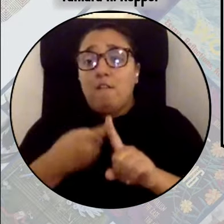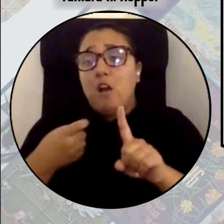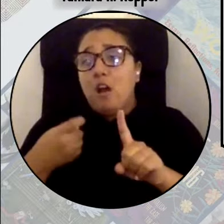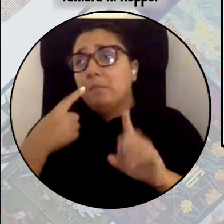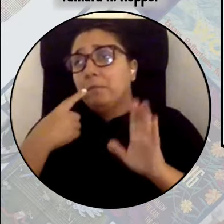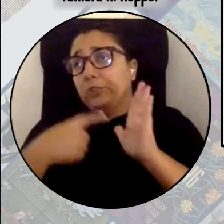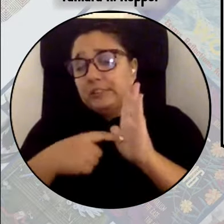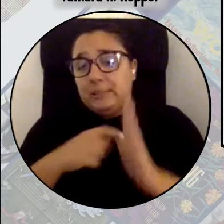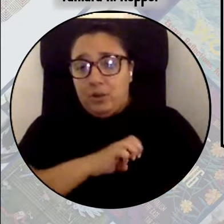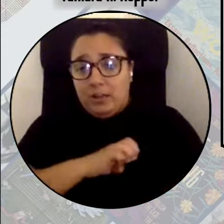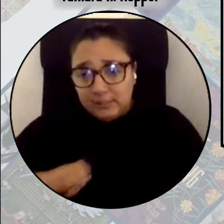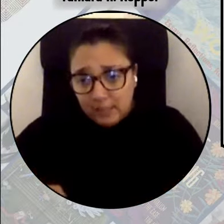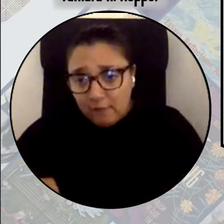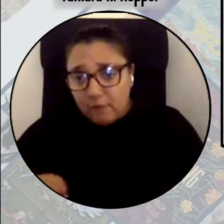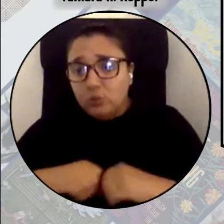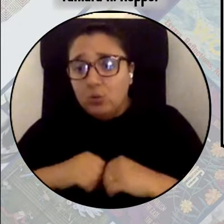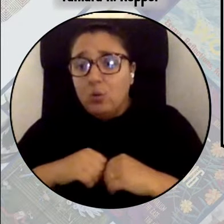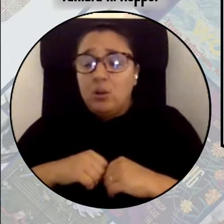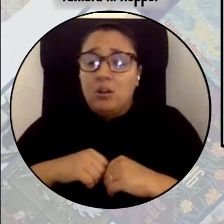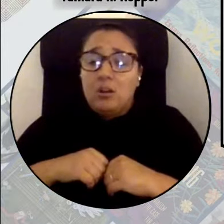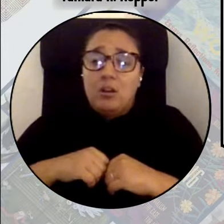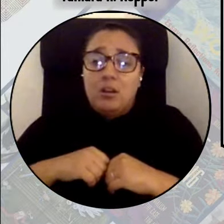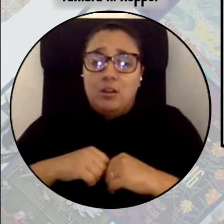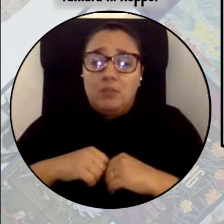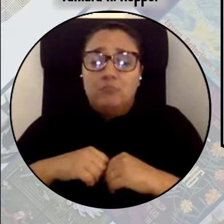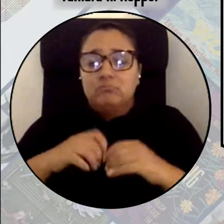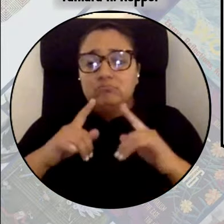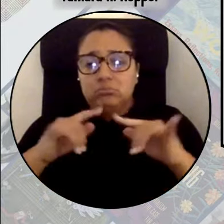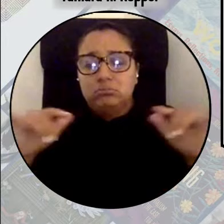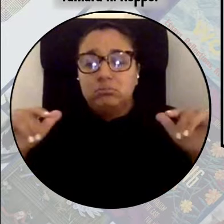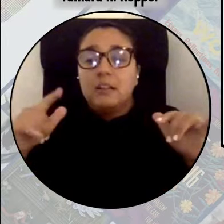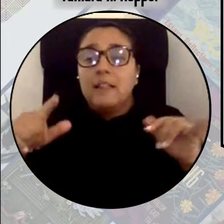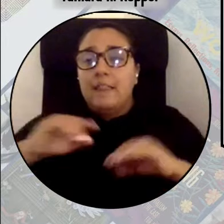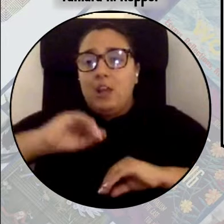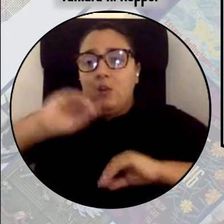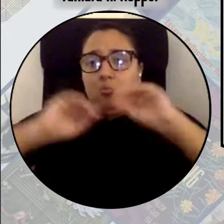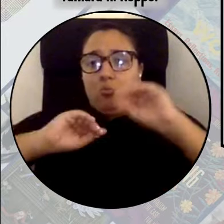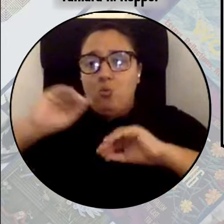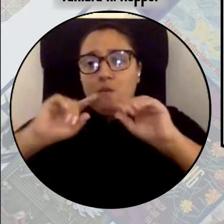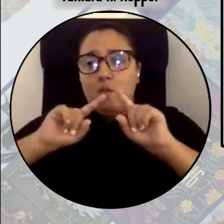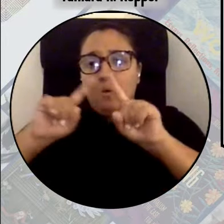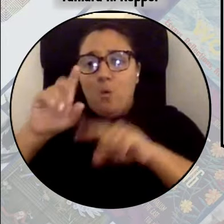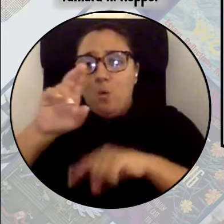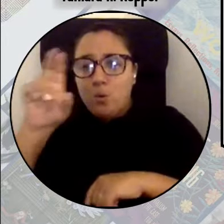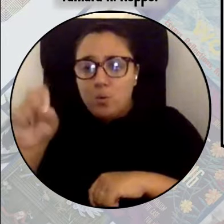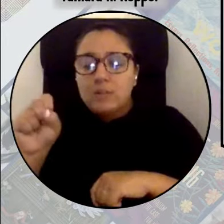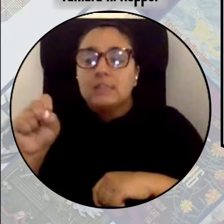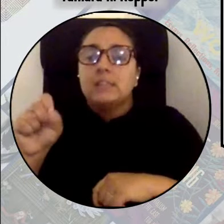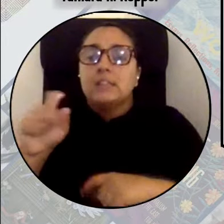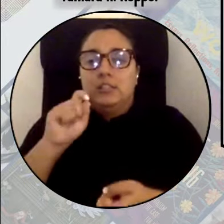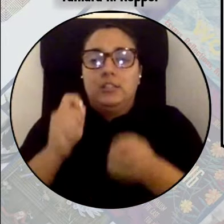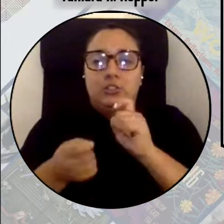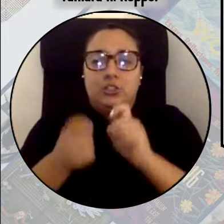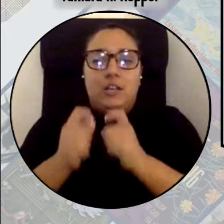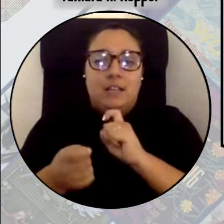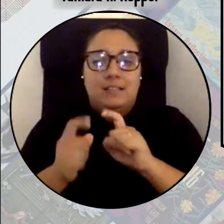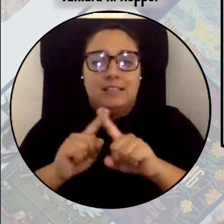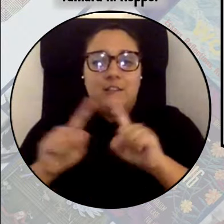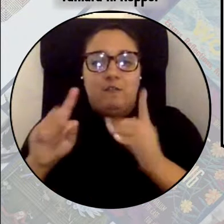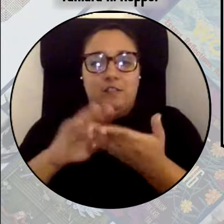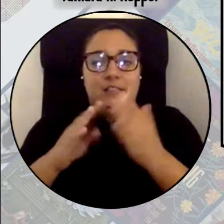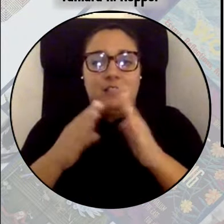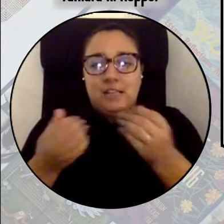forth in the United States. And they were also changing kind of the racial and ethnic composition of different cities,